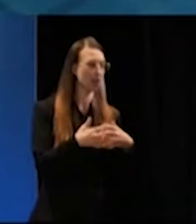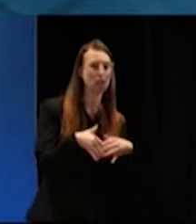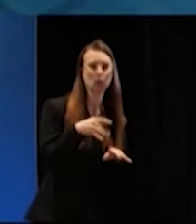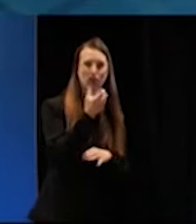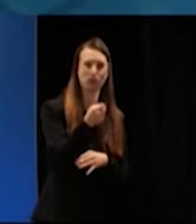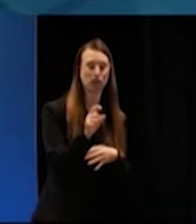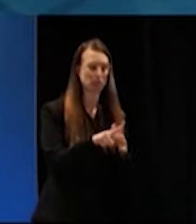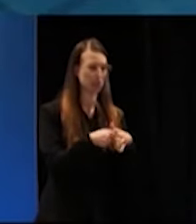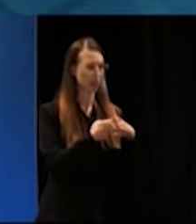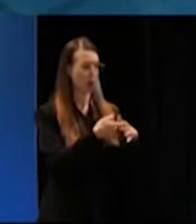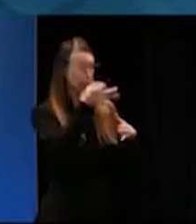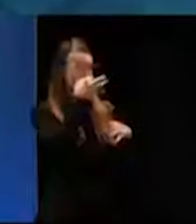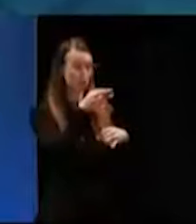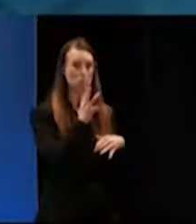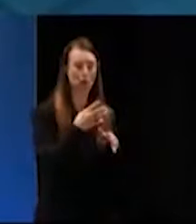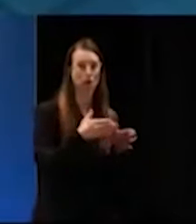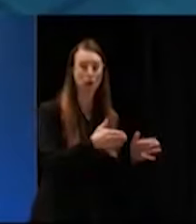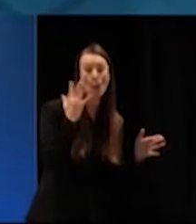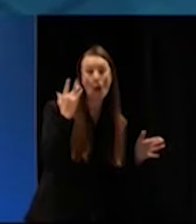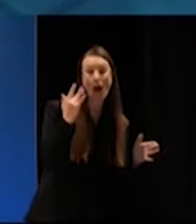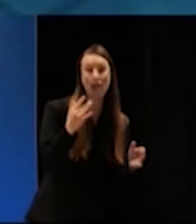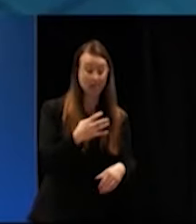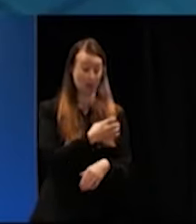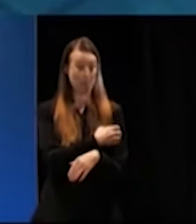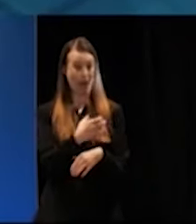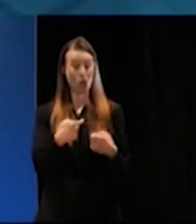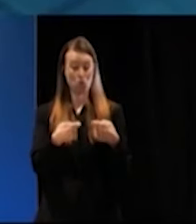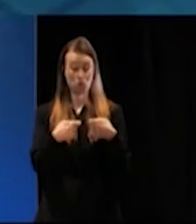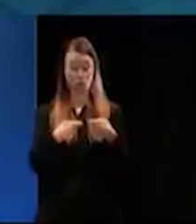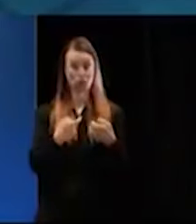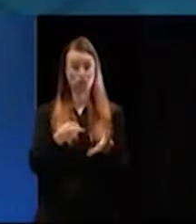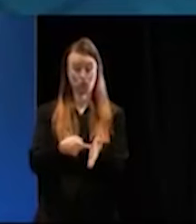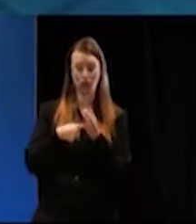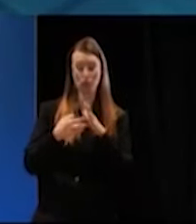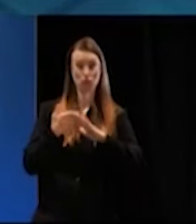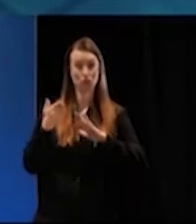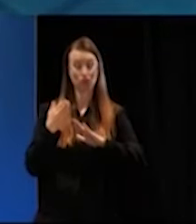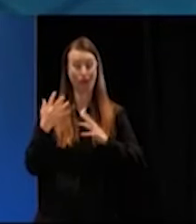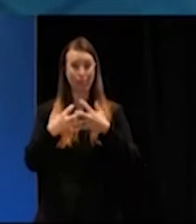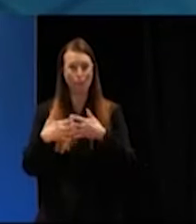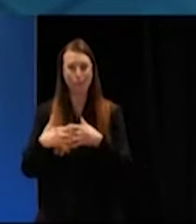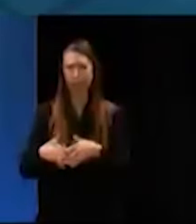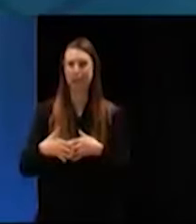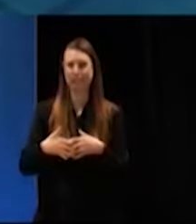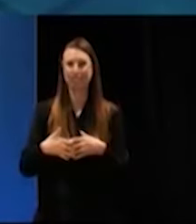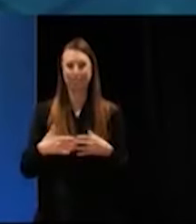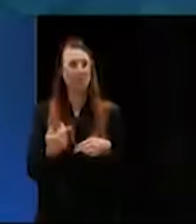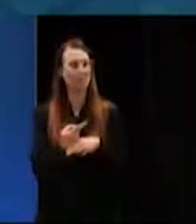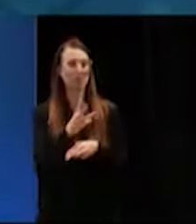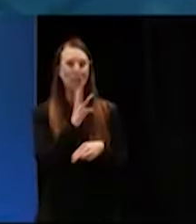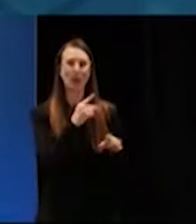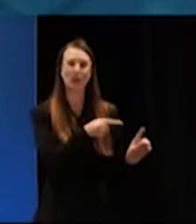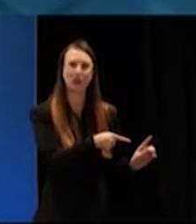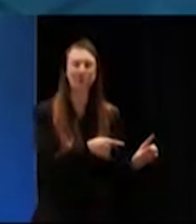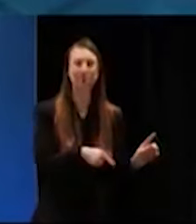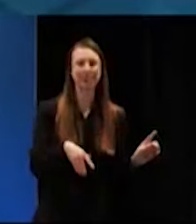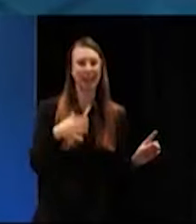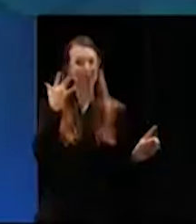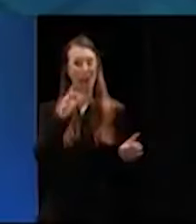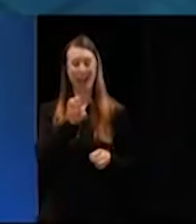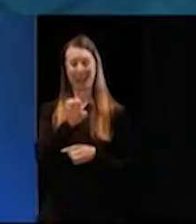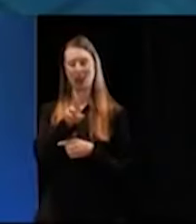the power to run the mills was generated right there. And that's where we all come from. That's why this Erie Canal Corridor